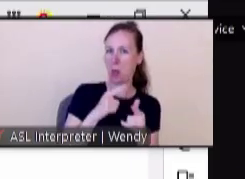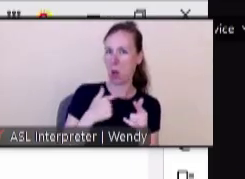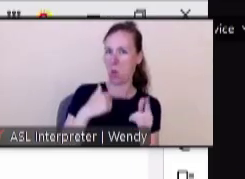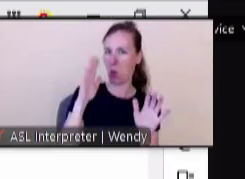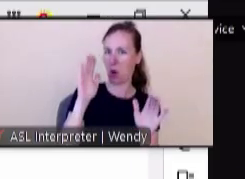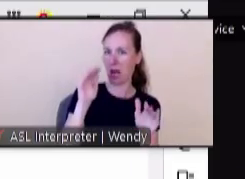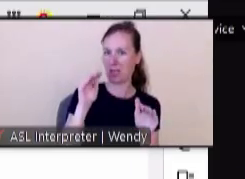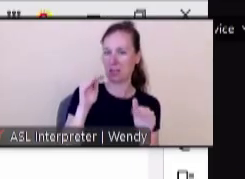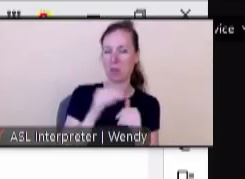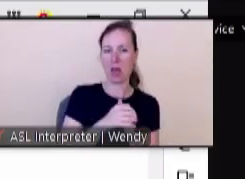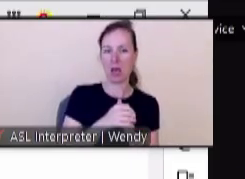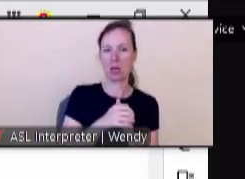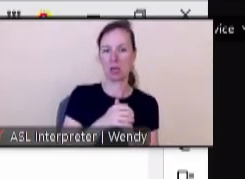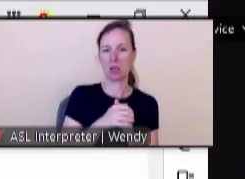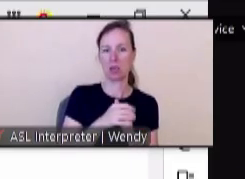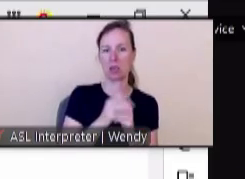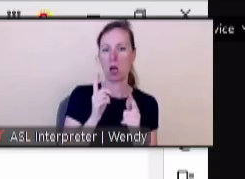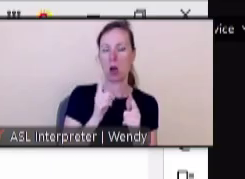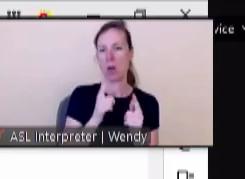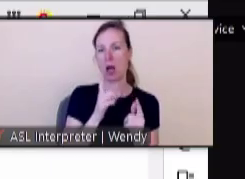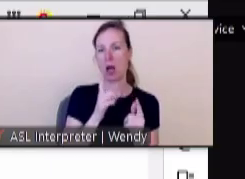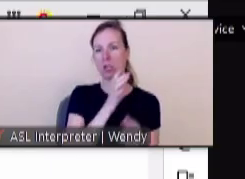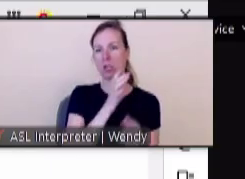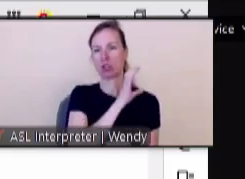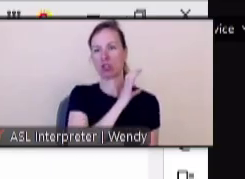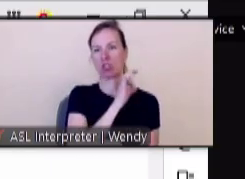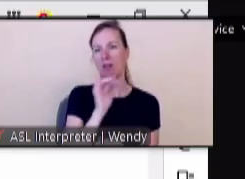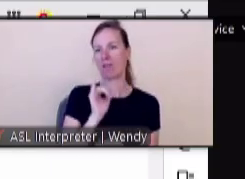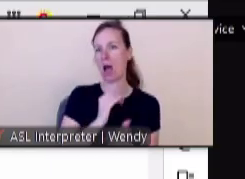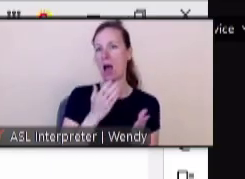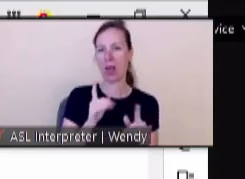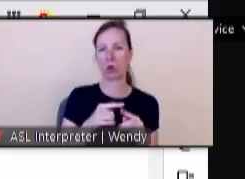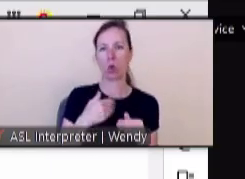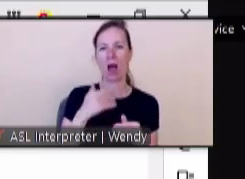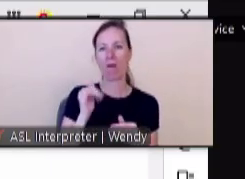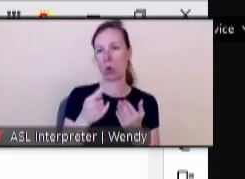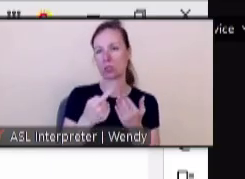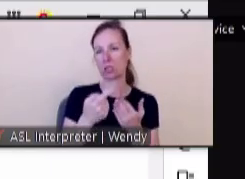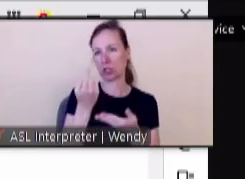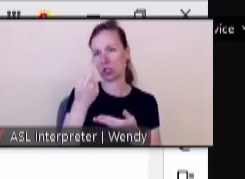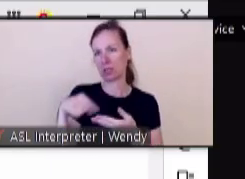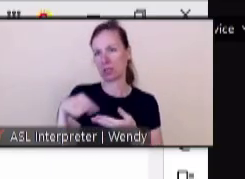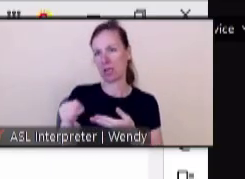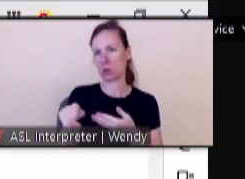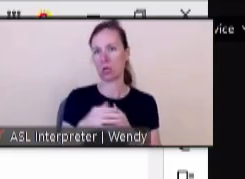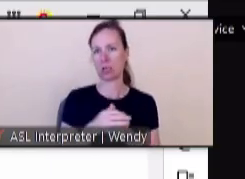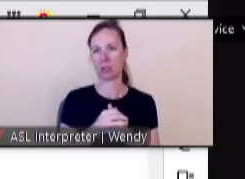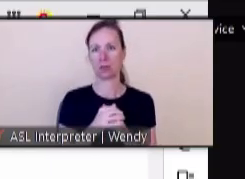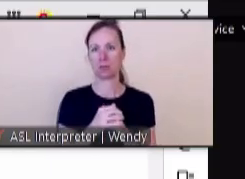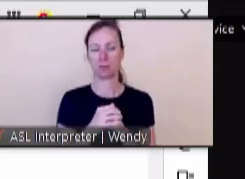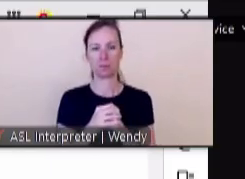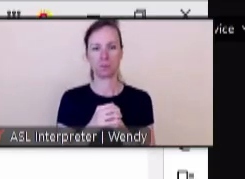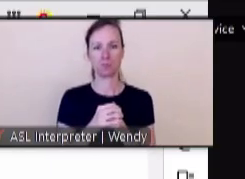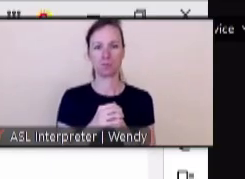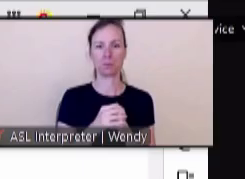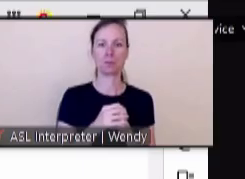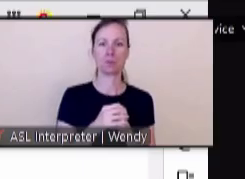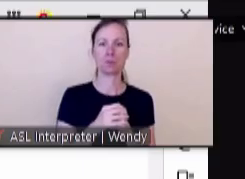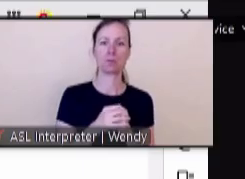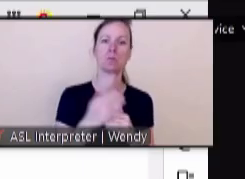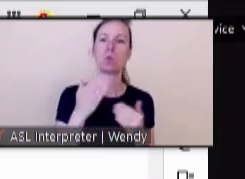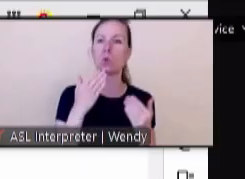I intend on having those discussions next week. Good. Good. And it's still,